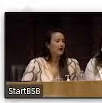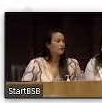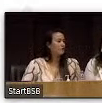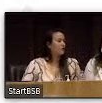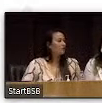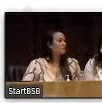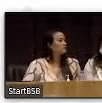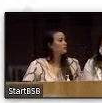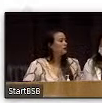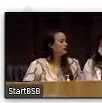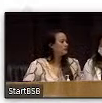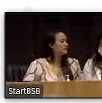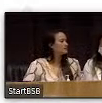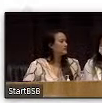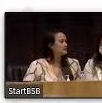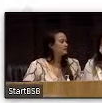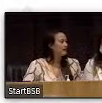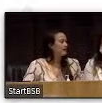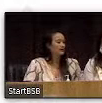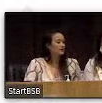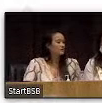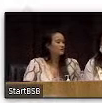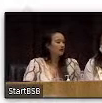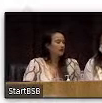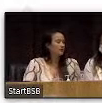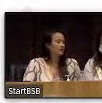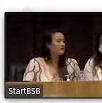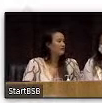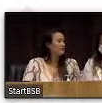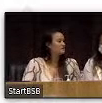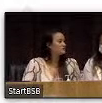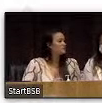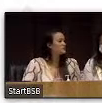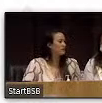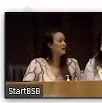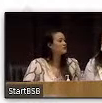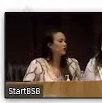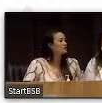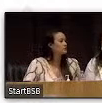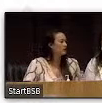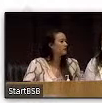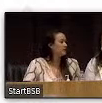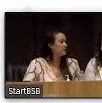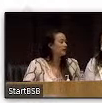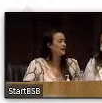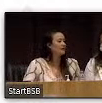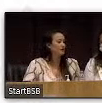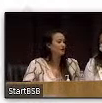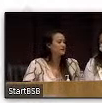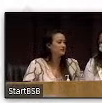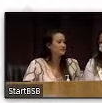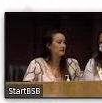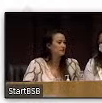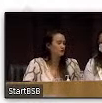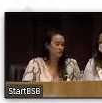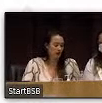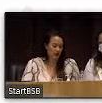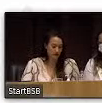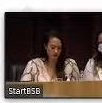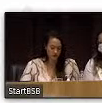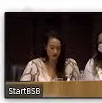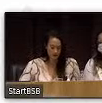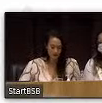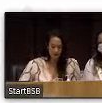And this was a change made by the state for the hospitals after the pandemic